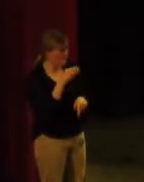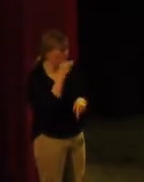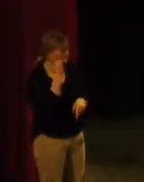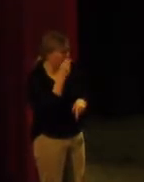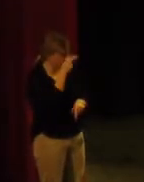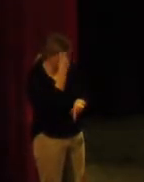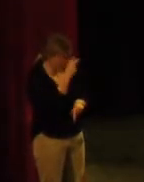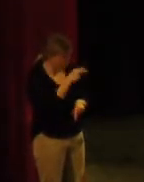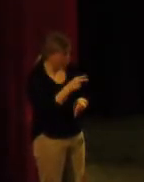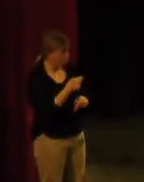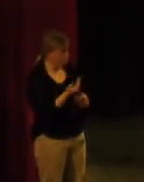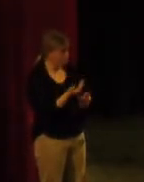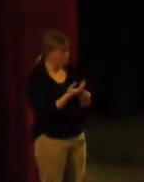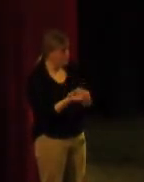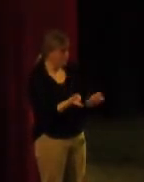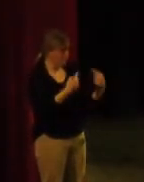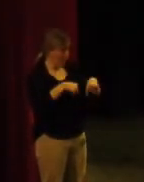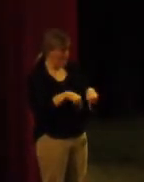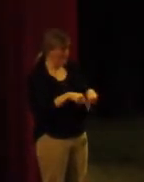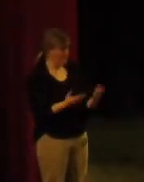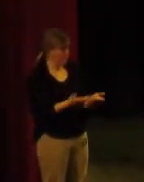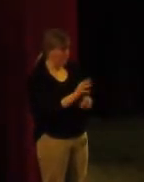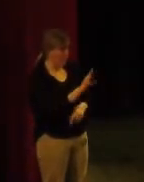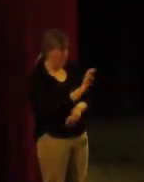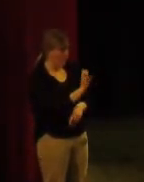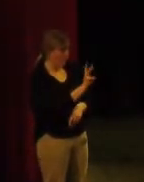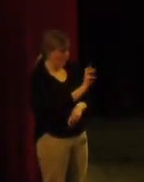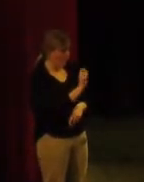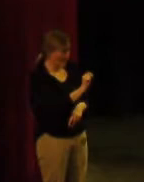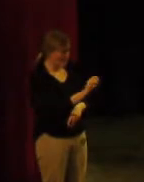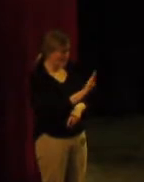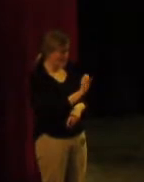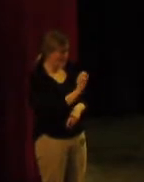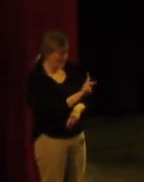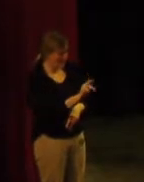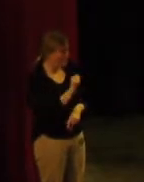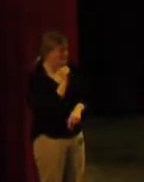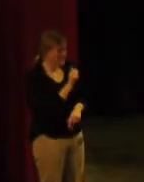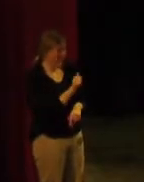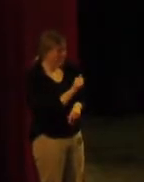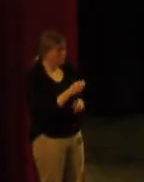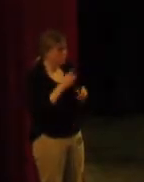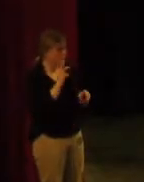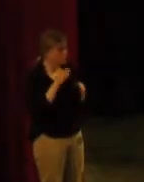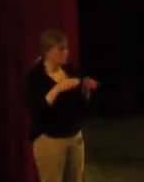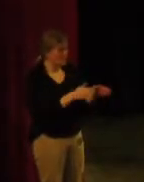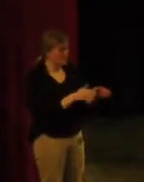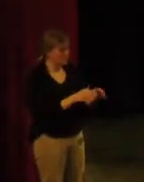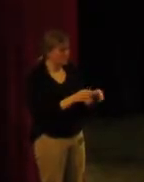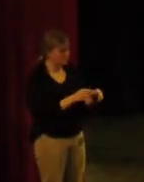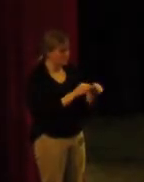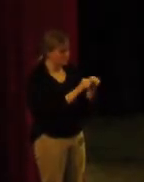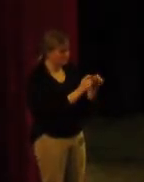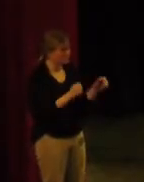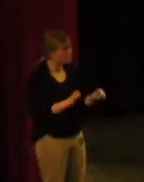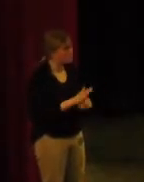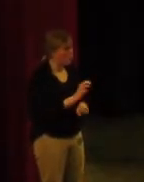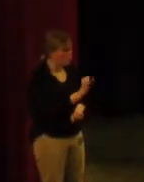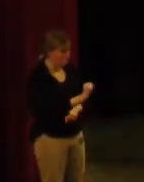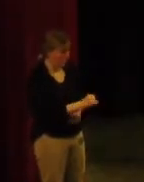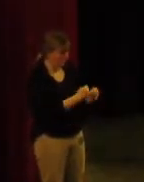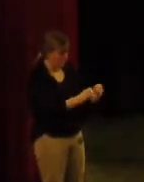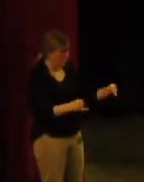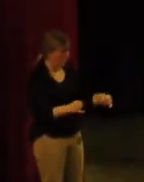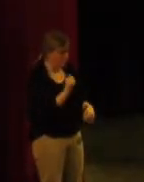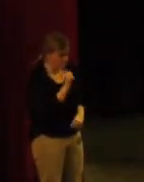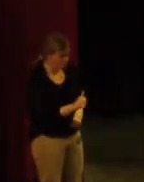Bravo, and come into the United States. Now, there's not a river that runs across the entire southern border. It's just that part between Texas and